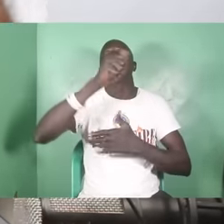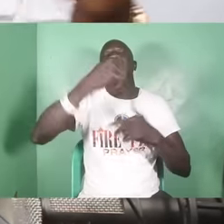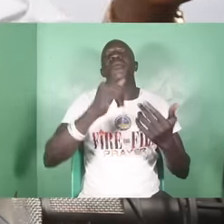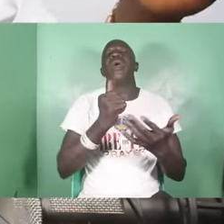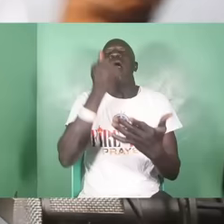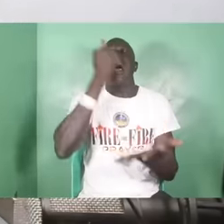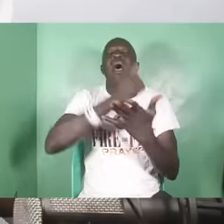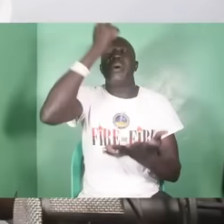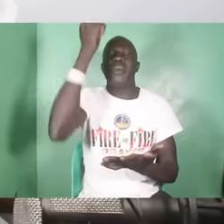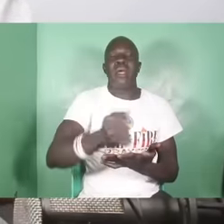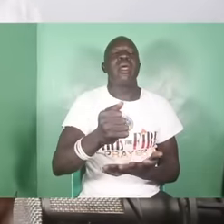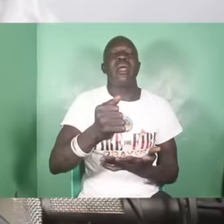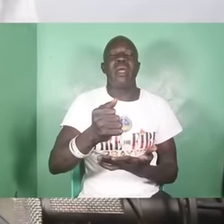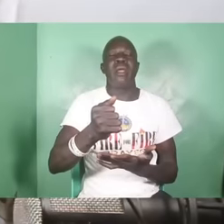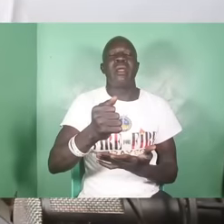Aye.